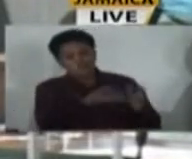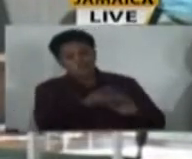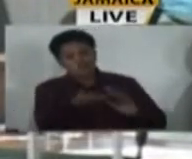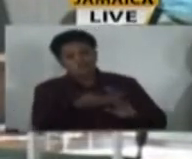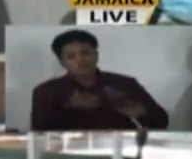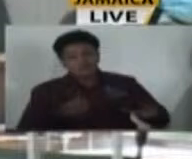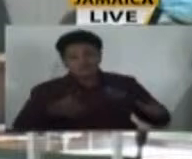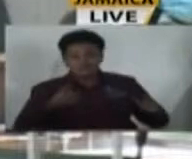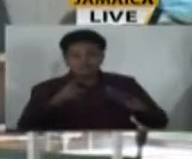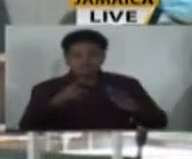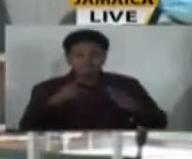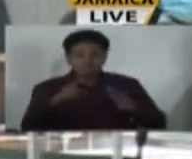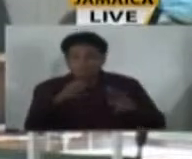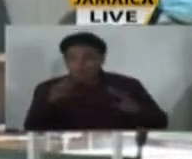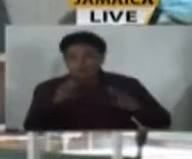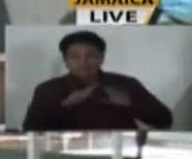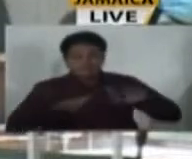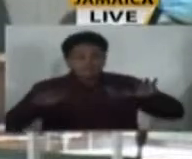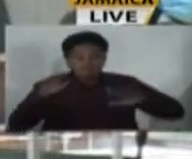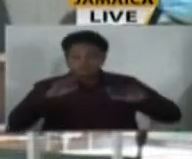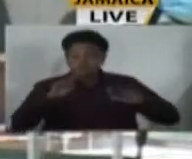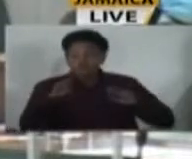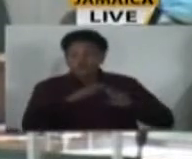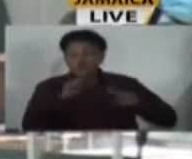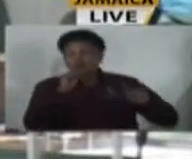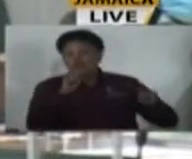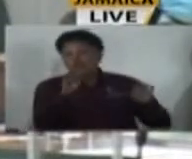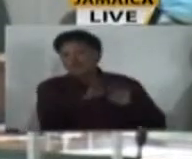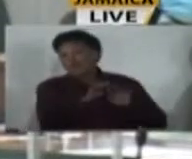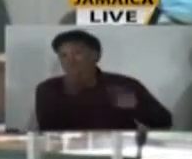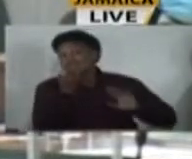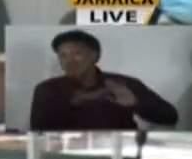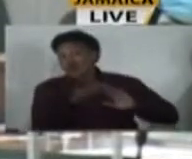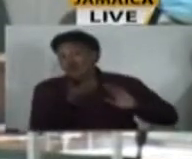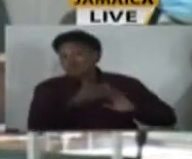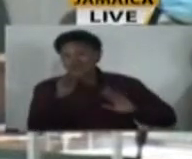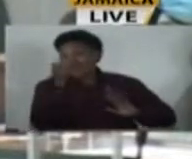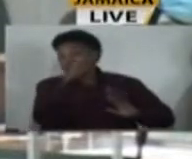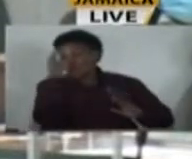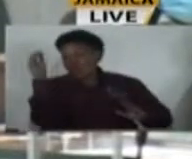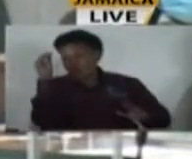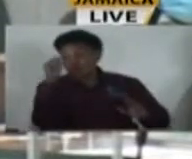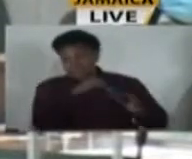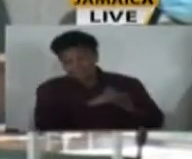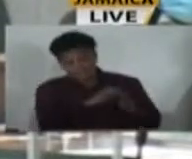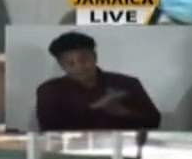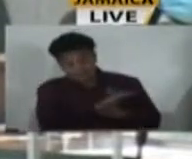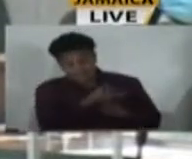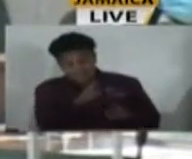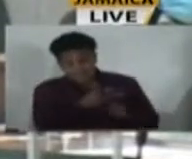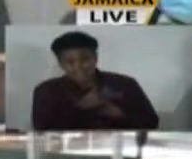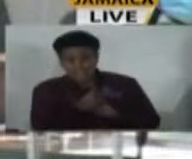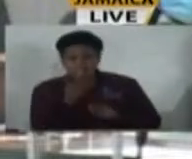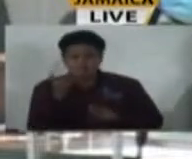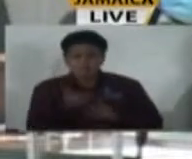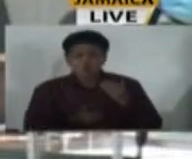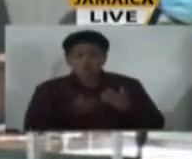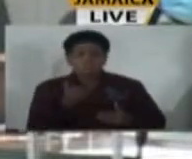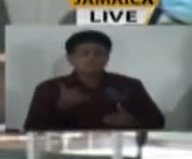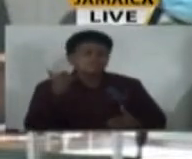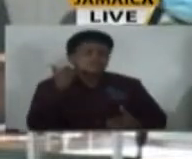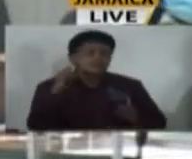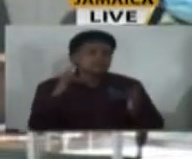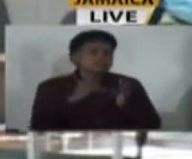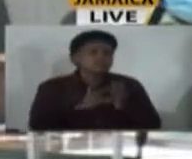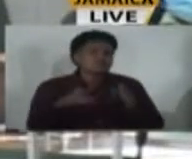operated when it is ordered closed. Any company in the business processing